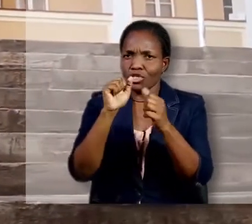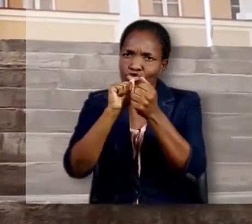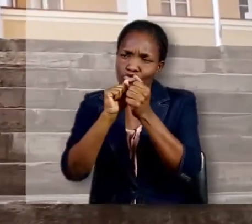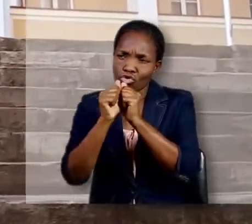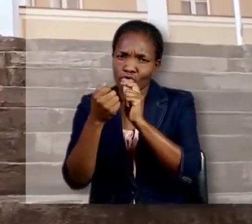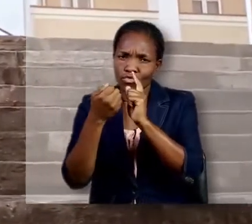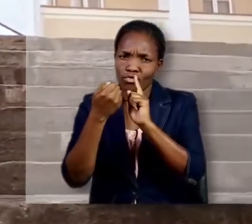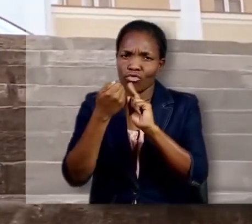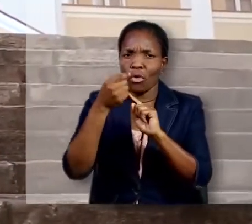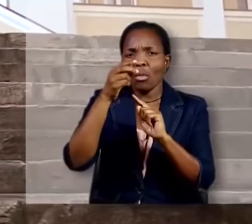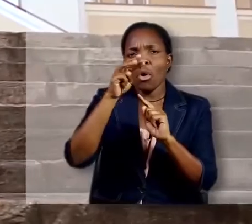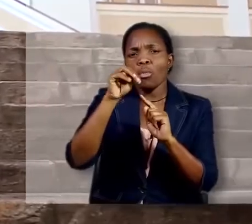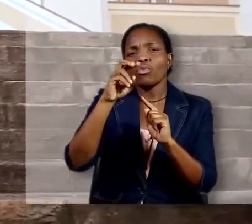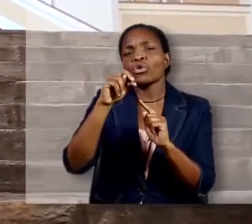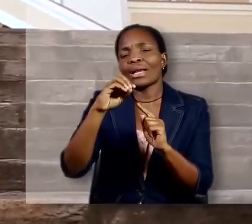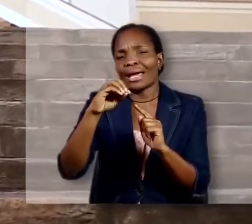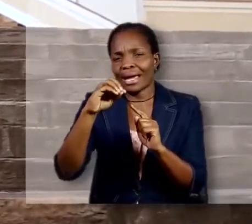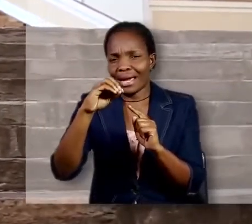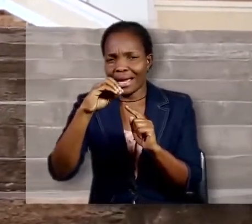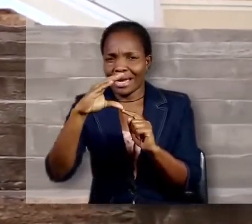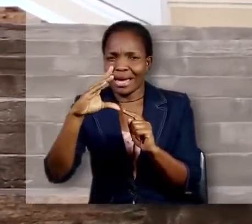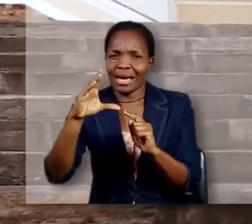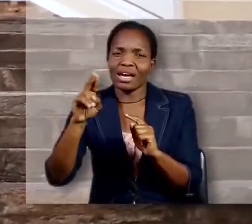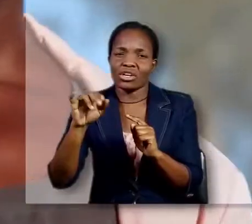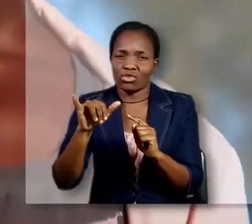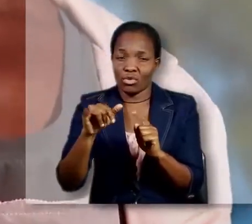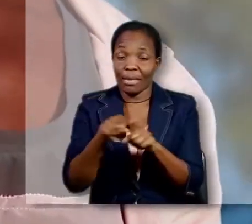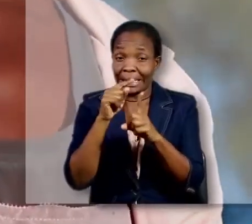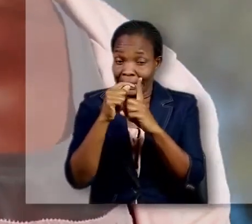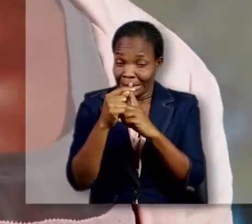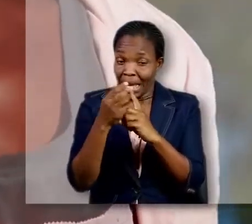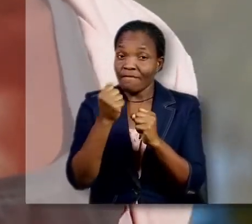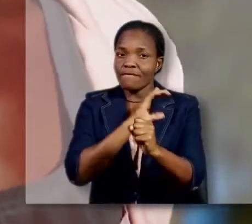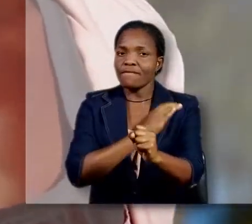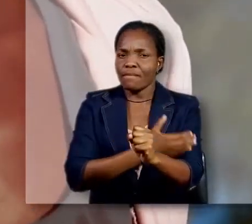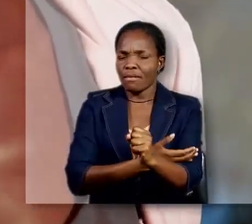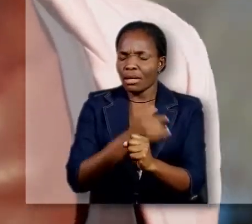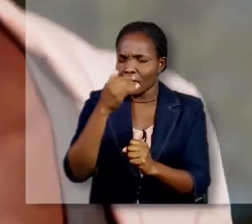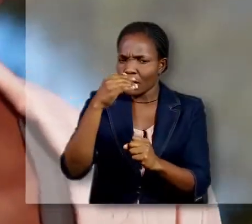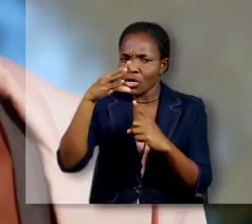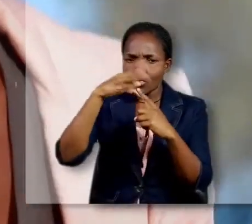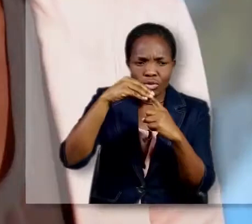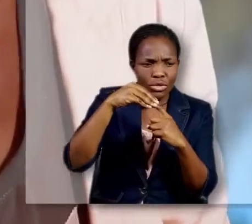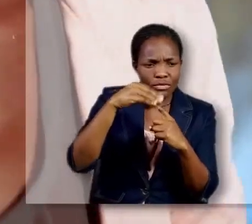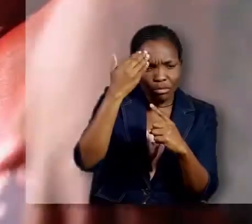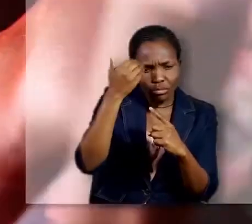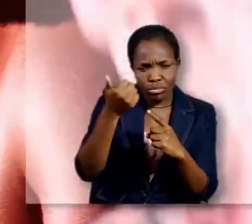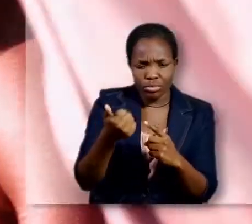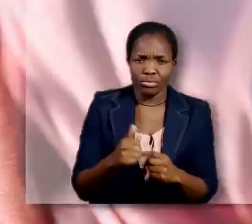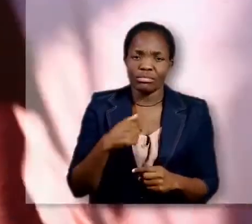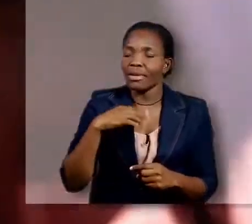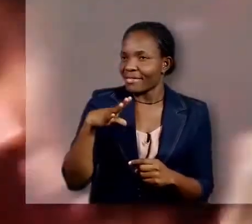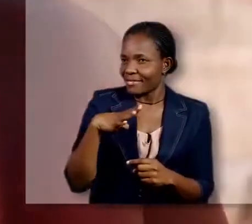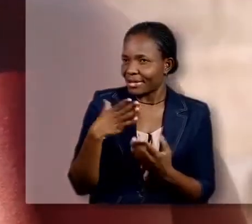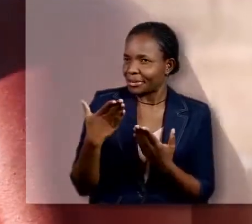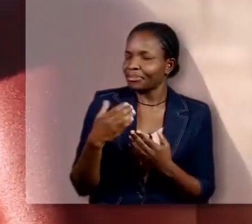But tribal leaders have a lot of power too. How are you, Chief Mbambidumo? I'm fine, how are you? I'm very